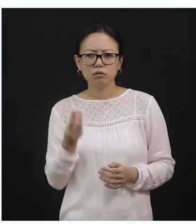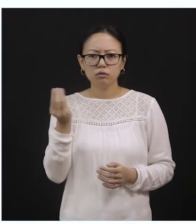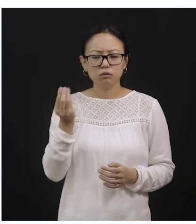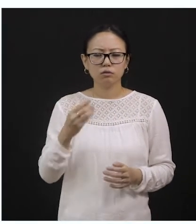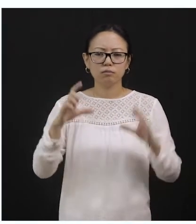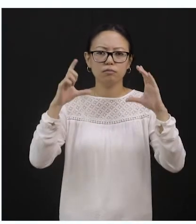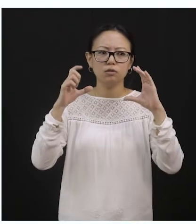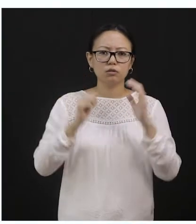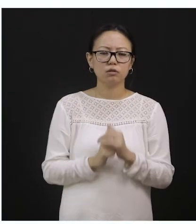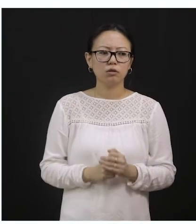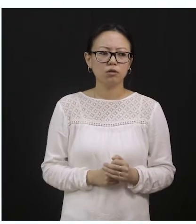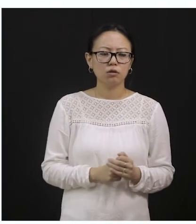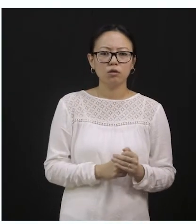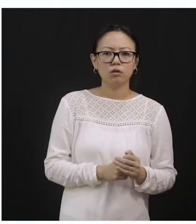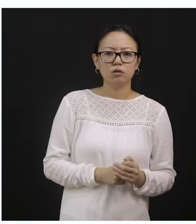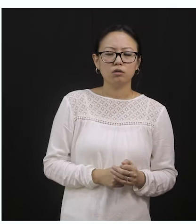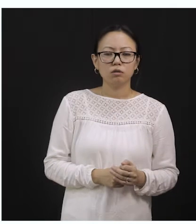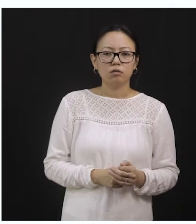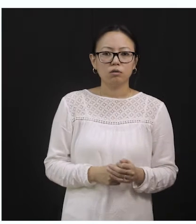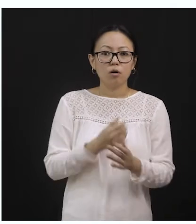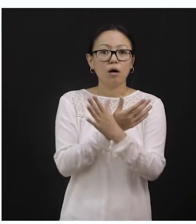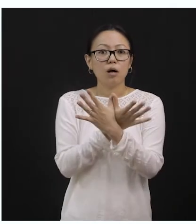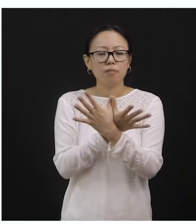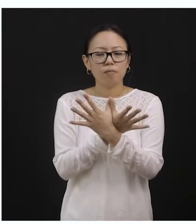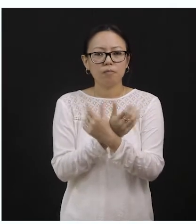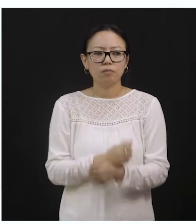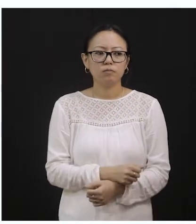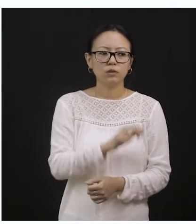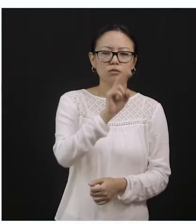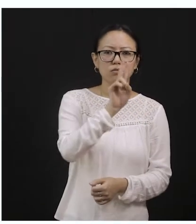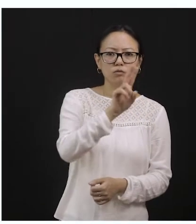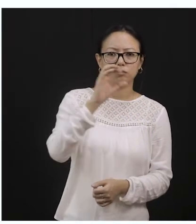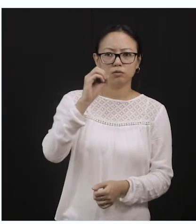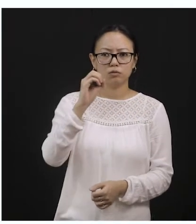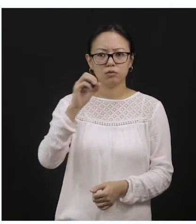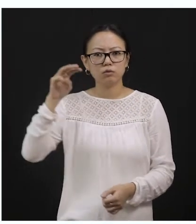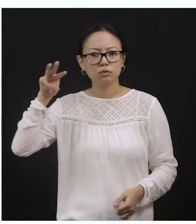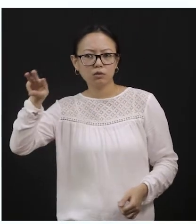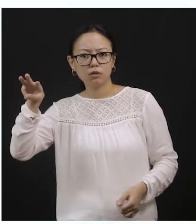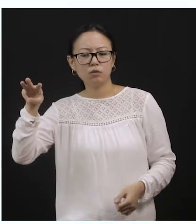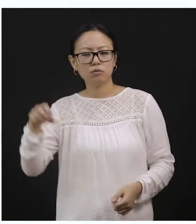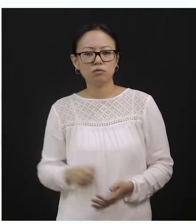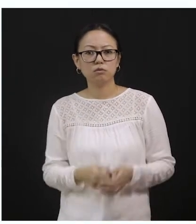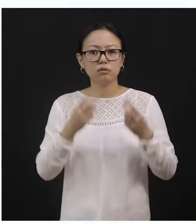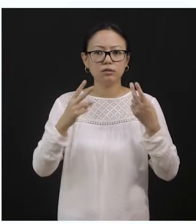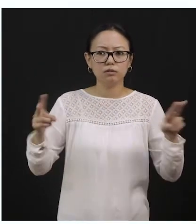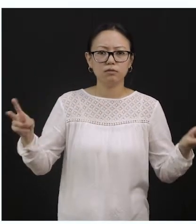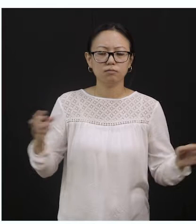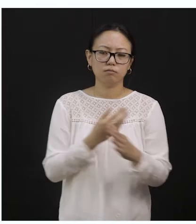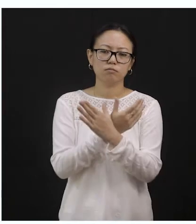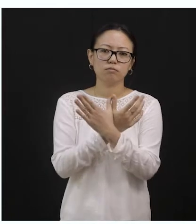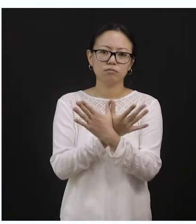20,000 butterfly species in the world. Okay, as per survey, it says that there are about 20,000